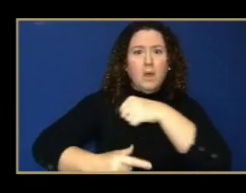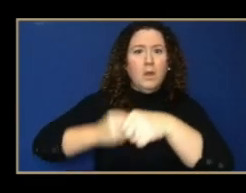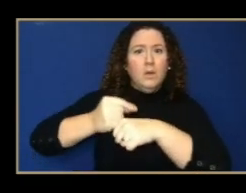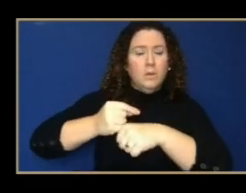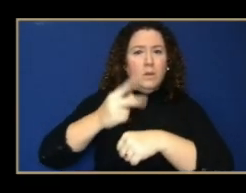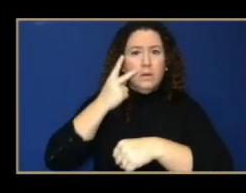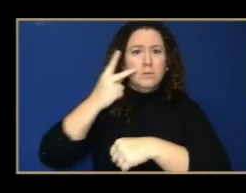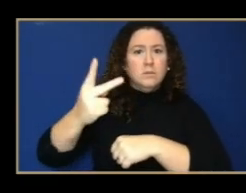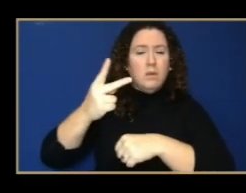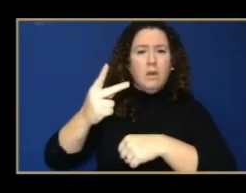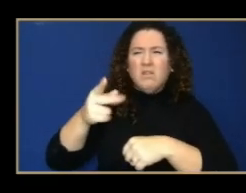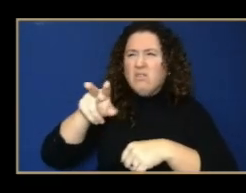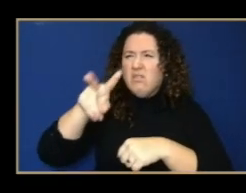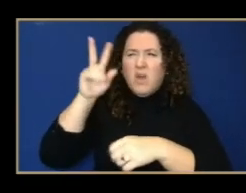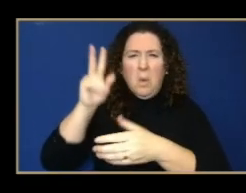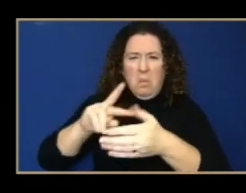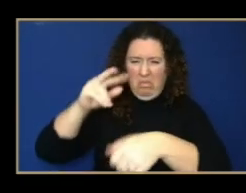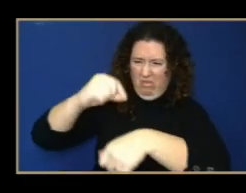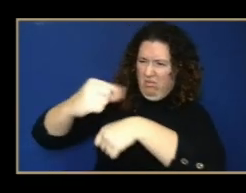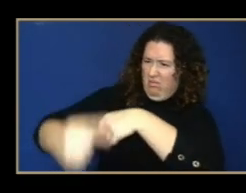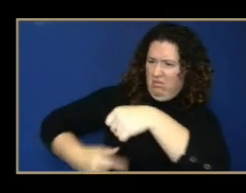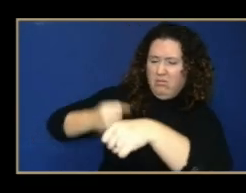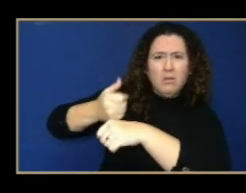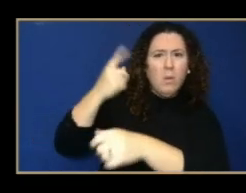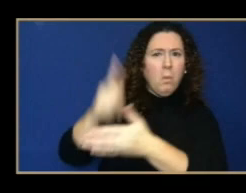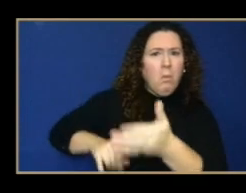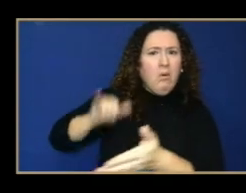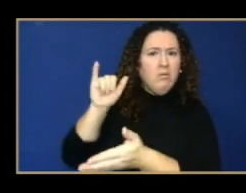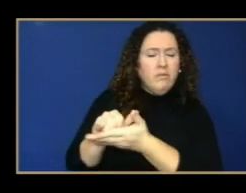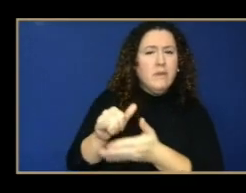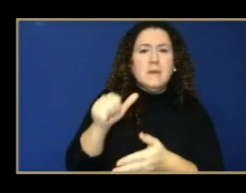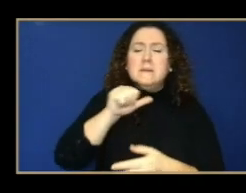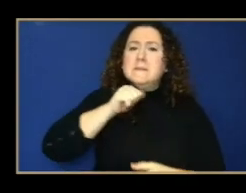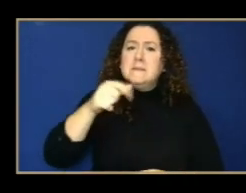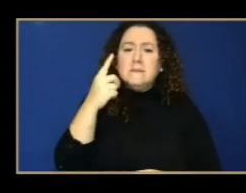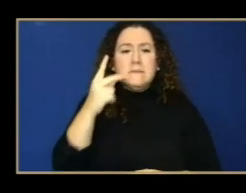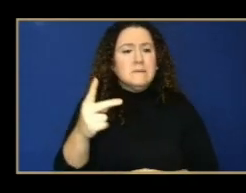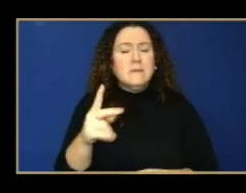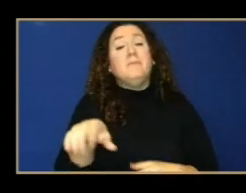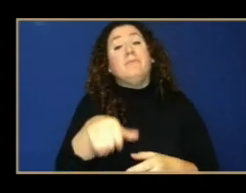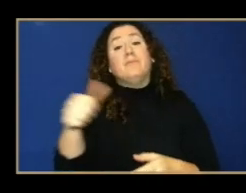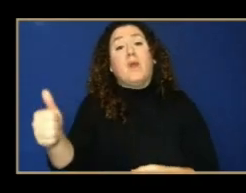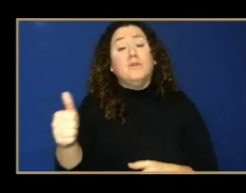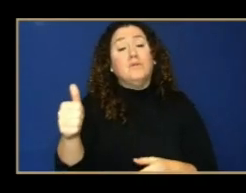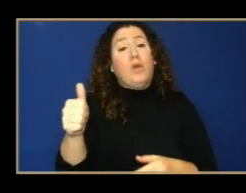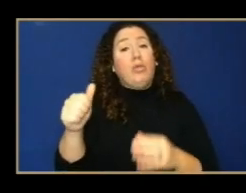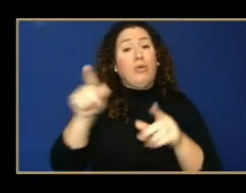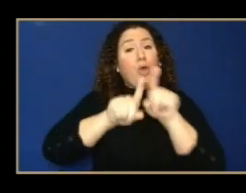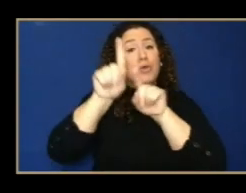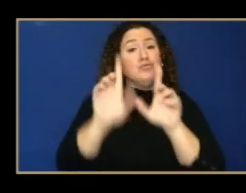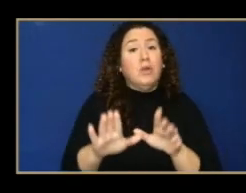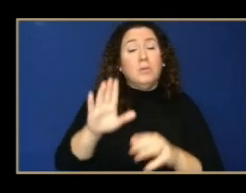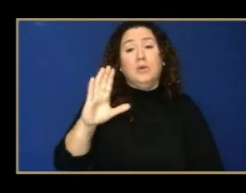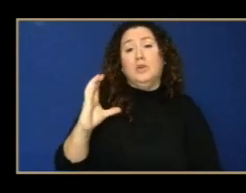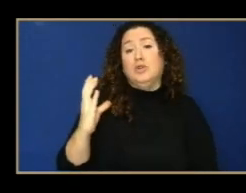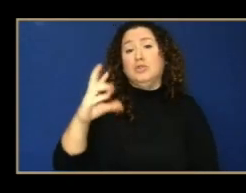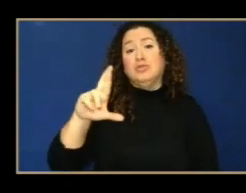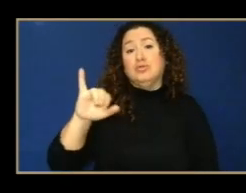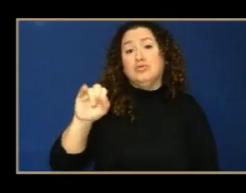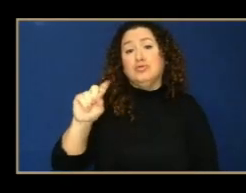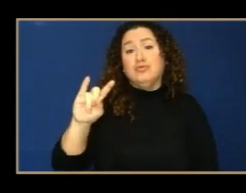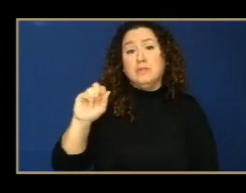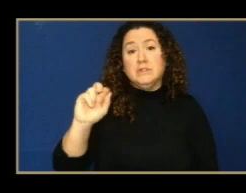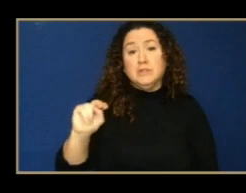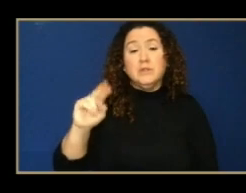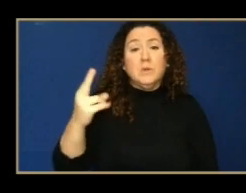what Christian Huygens, another astronomer soon after him, saw, is that Saturn looked very, very strange. We now know that those are the rings going around Saturn.